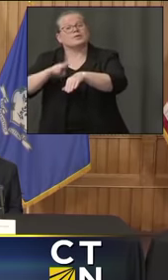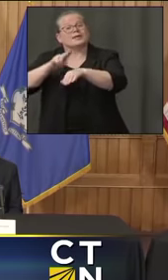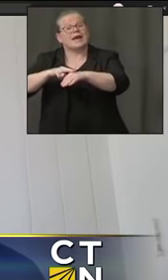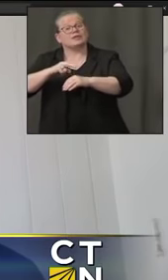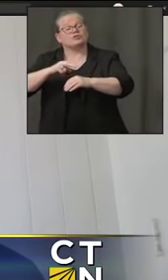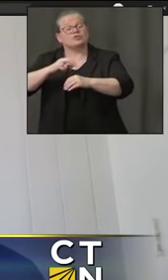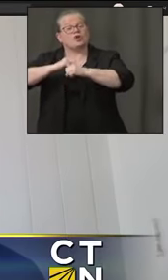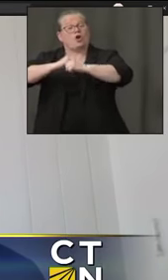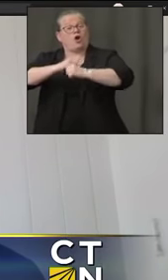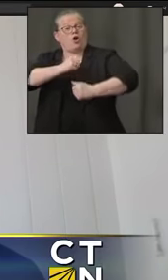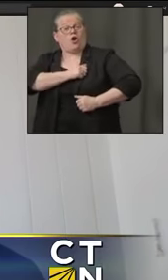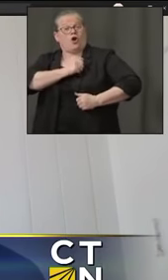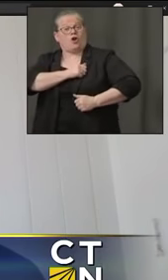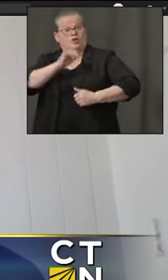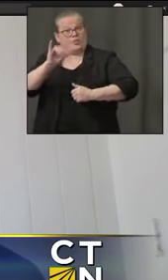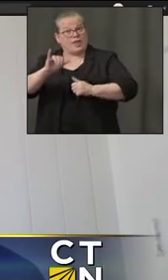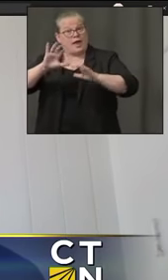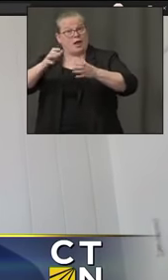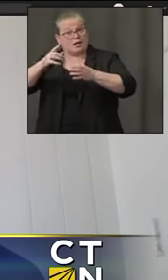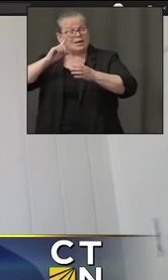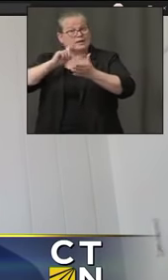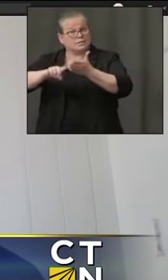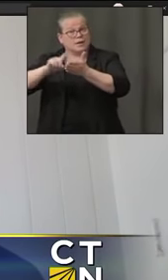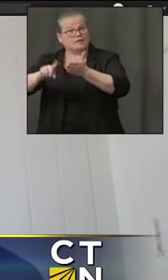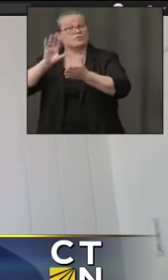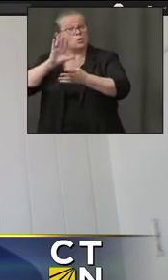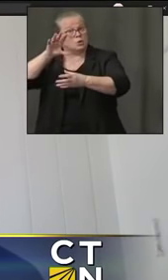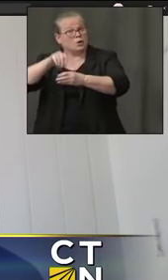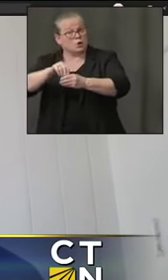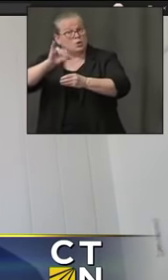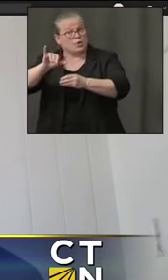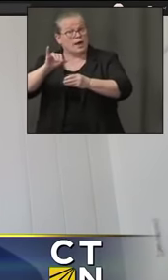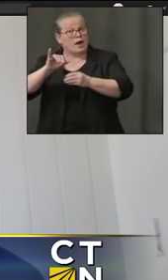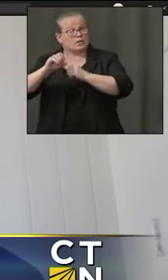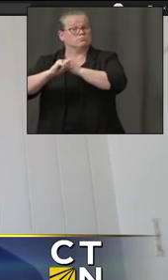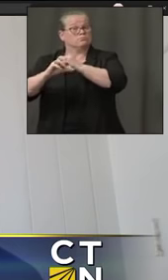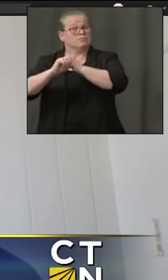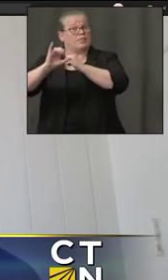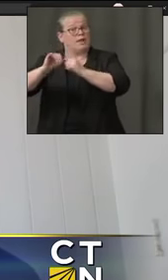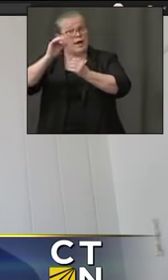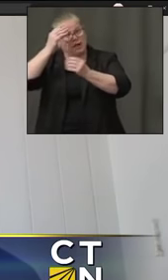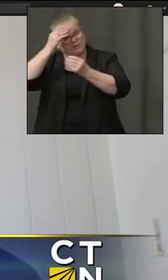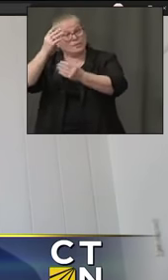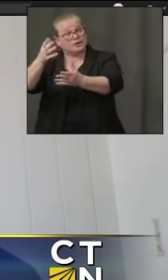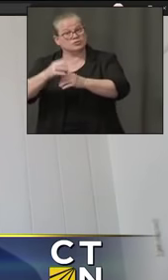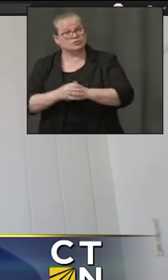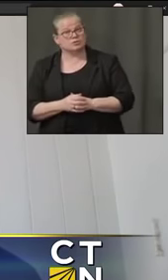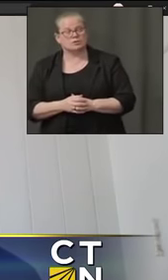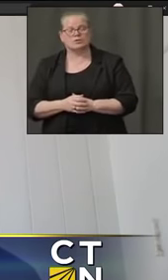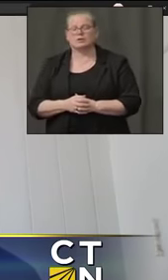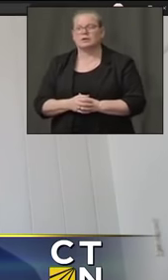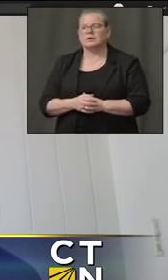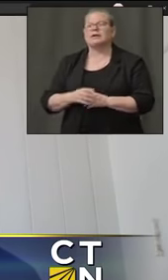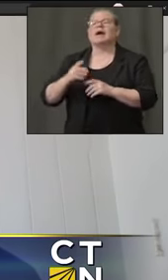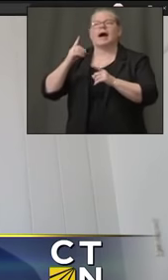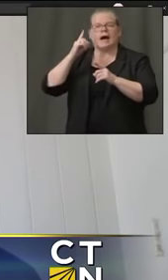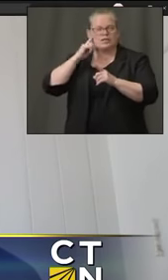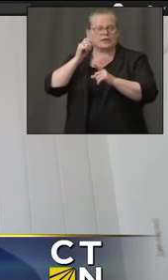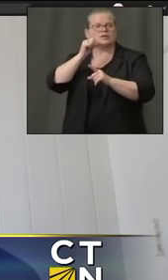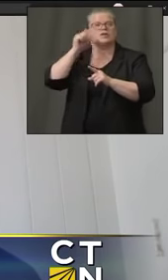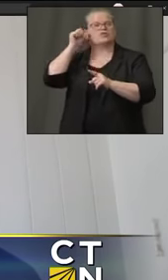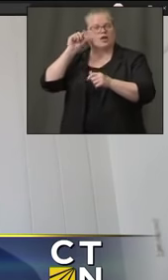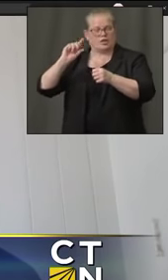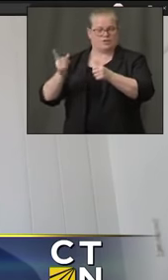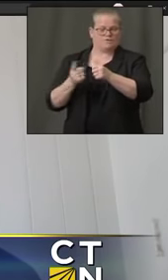Yes, I think the first batch actually was completed yesterday, and I believe the DPH team is in process